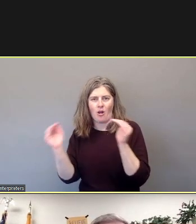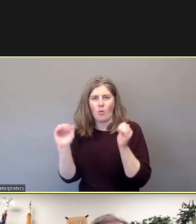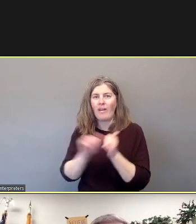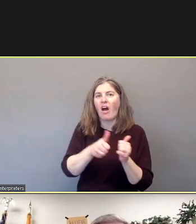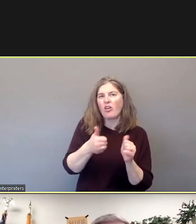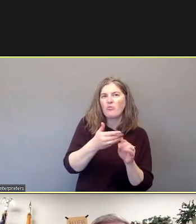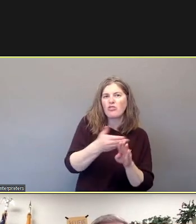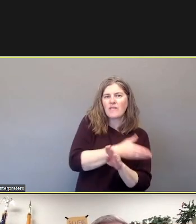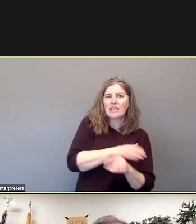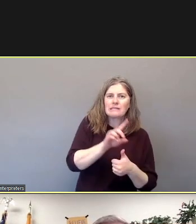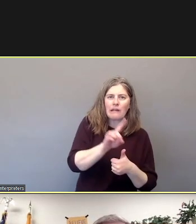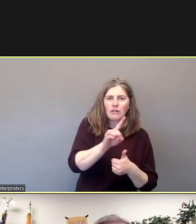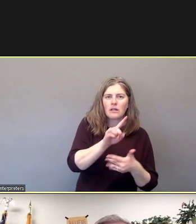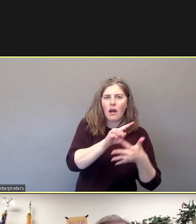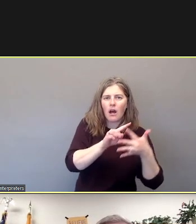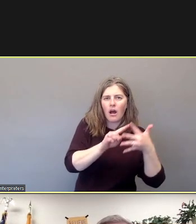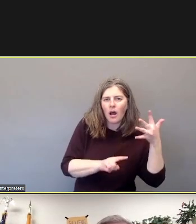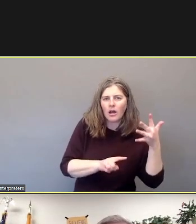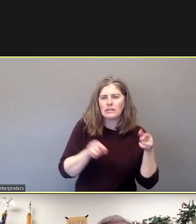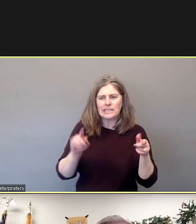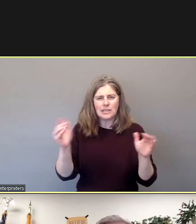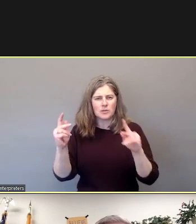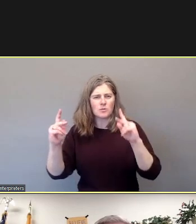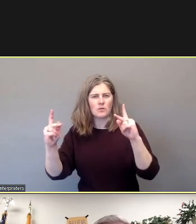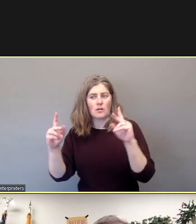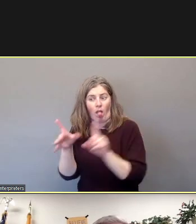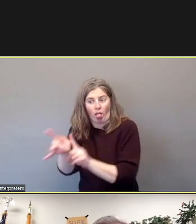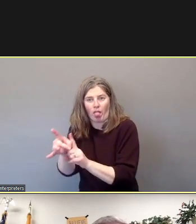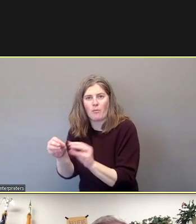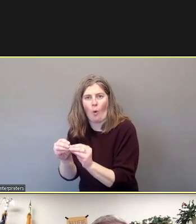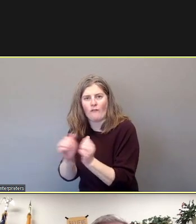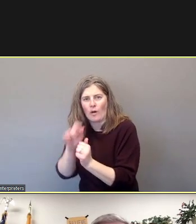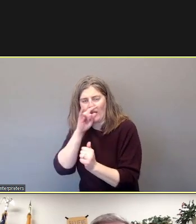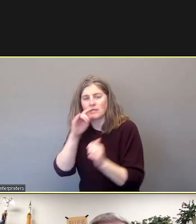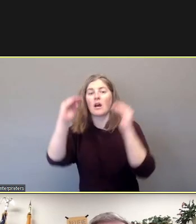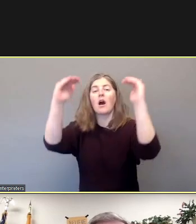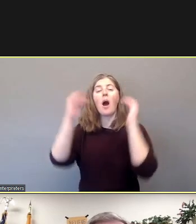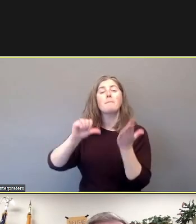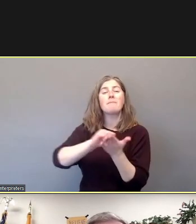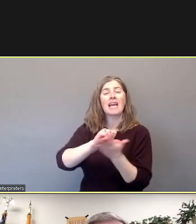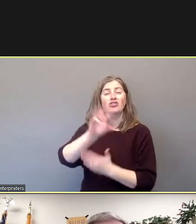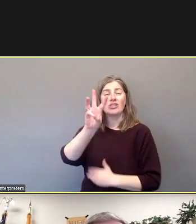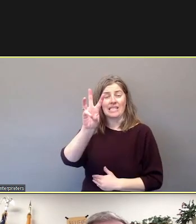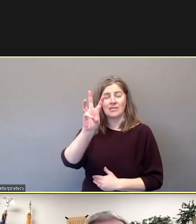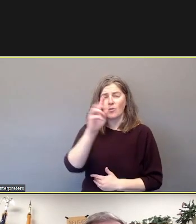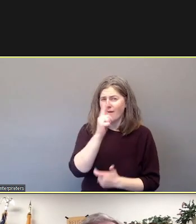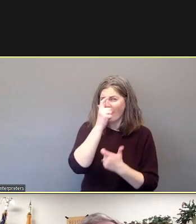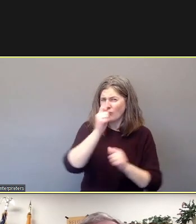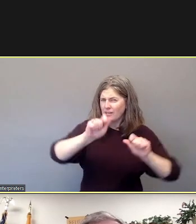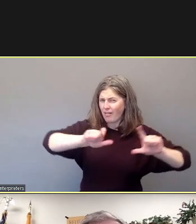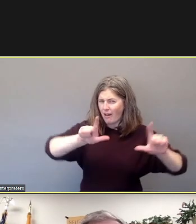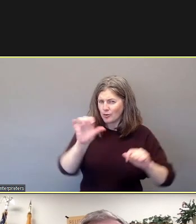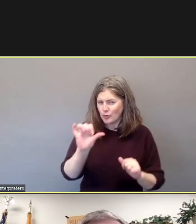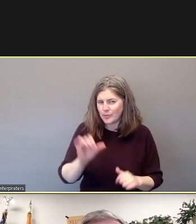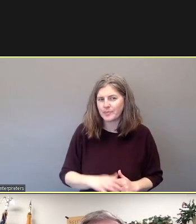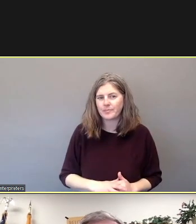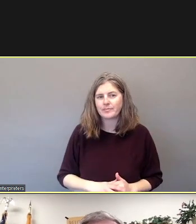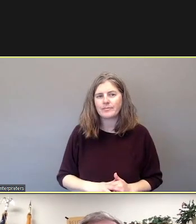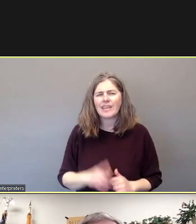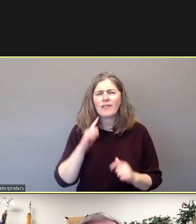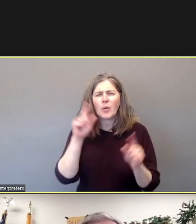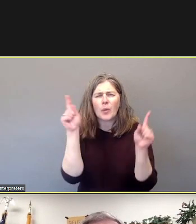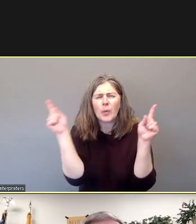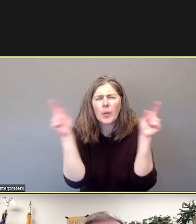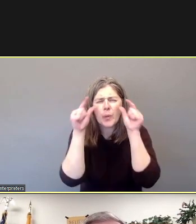variants that we've had showed. Now I'm going to go on to page 6. And here's another interesting slide too. I think if you squint a